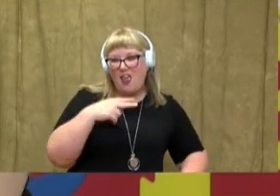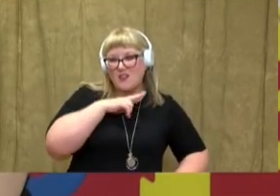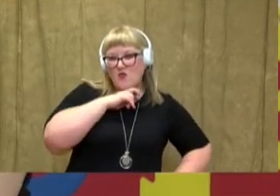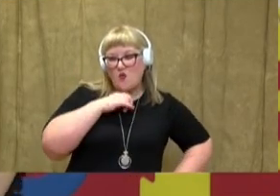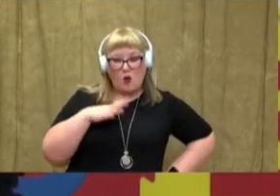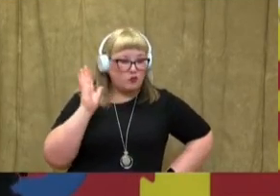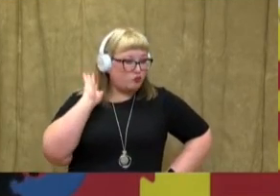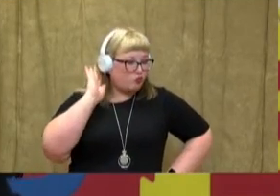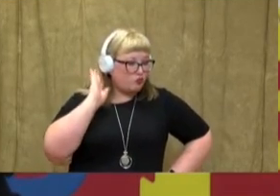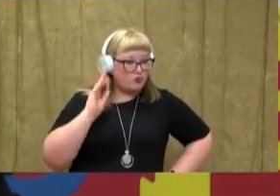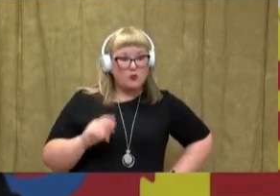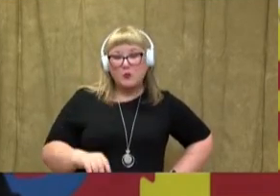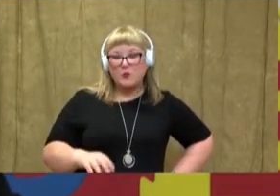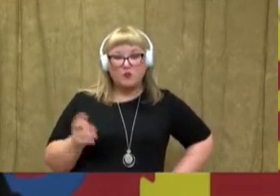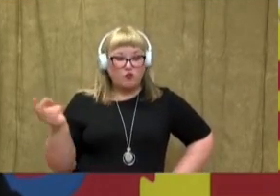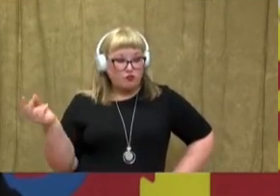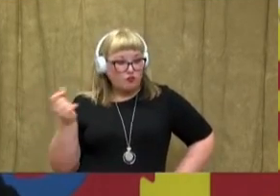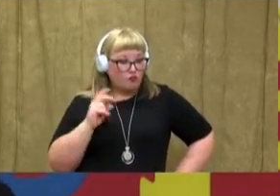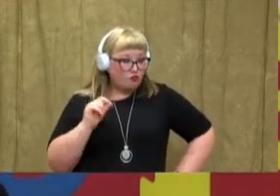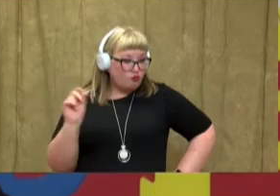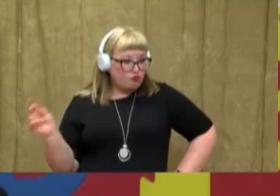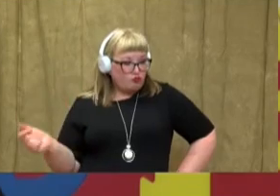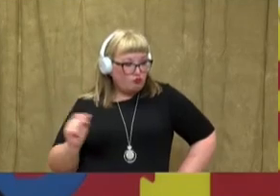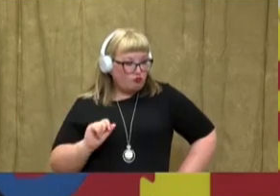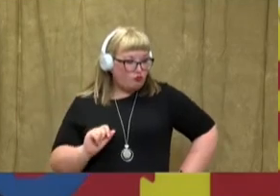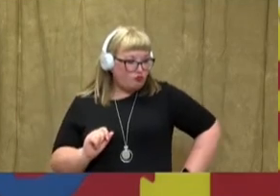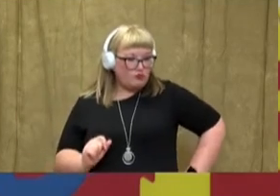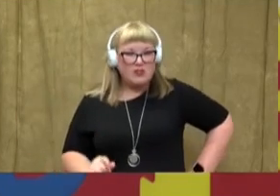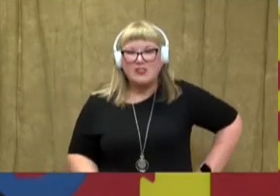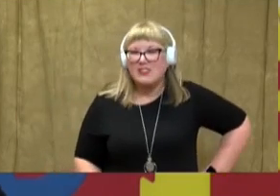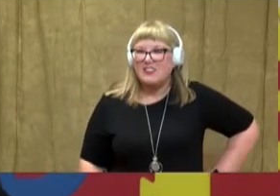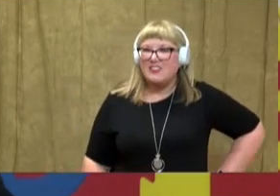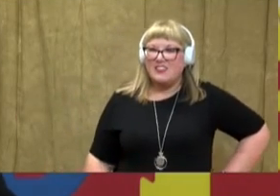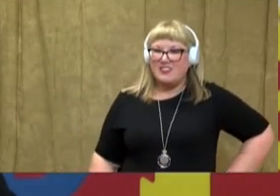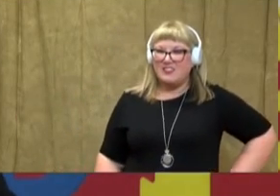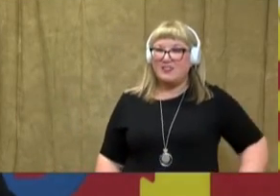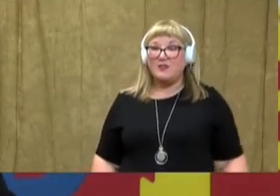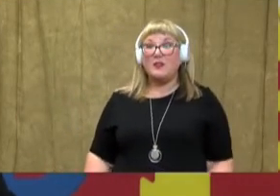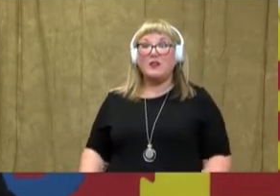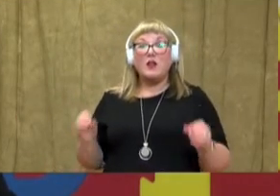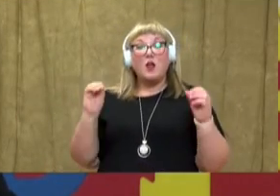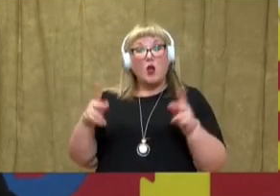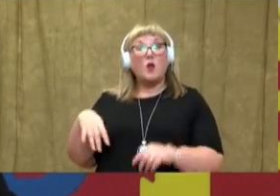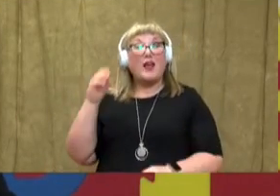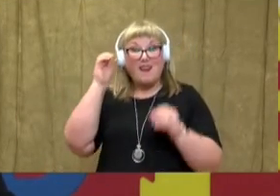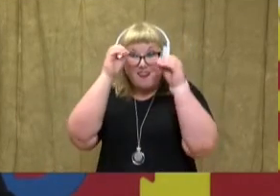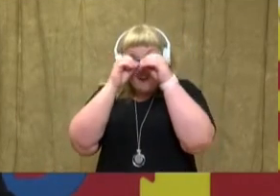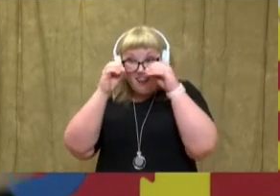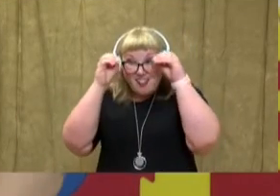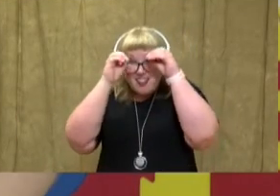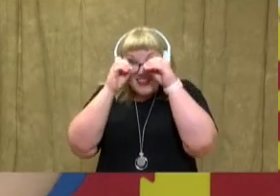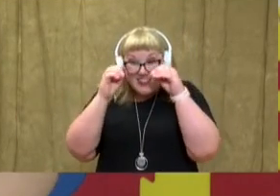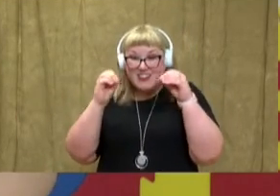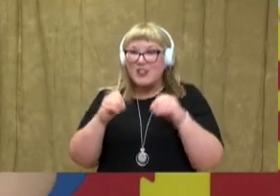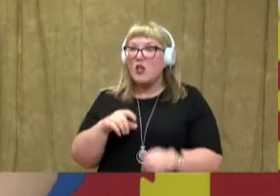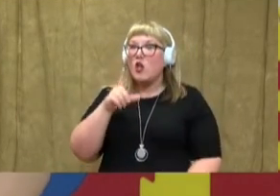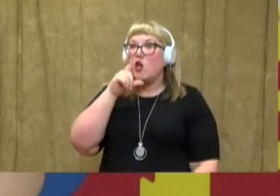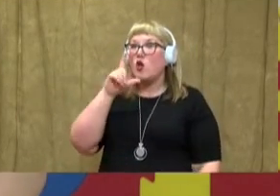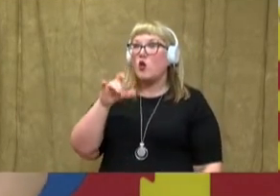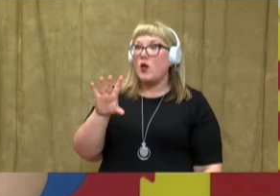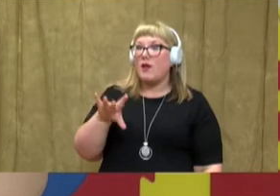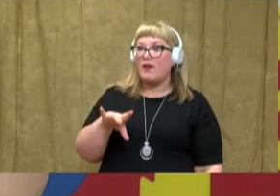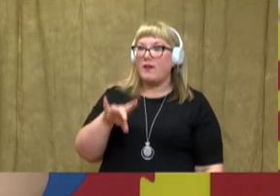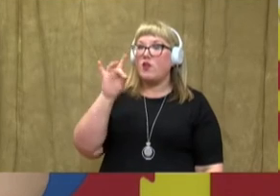said. Snip, snap, snout, this tail's toed out. Okay, Ollie, who did you